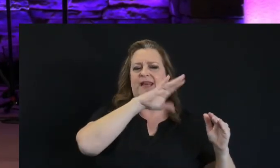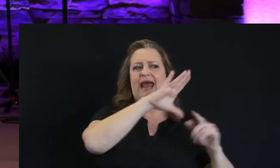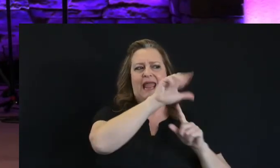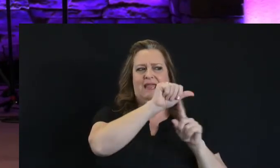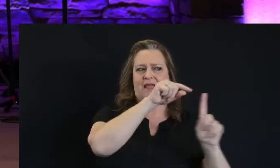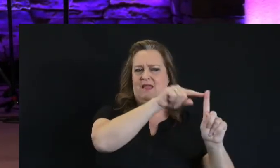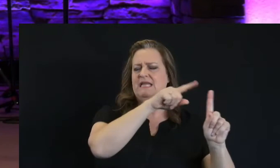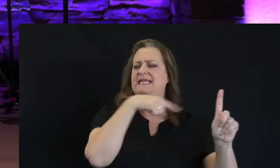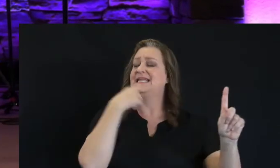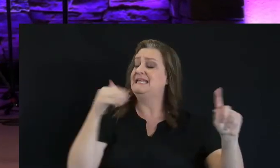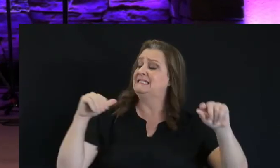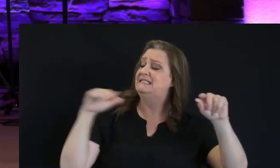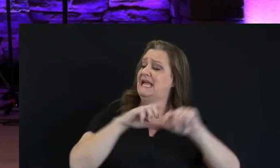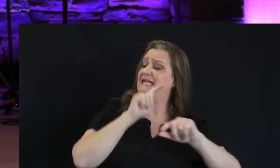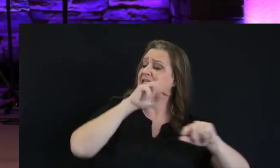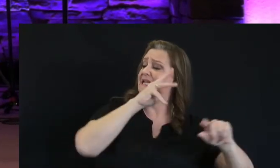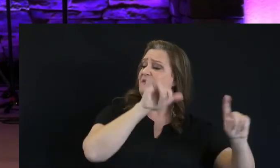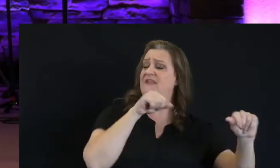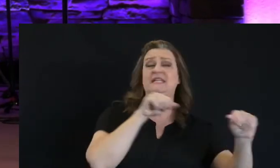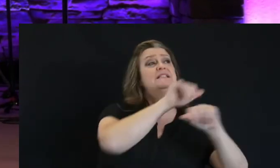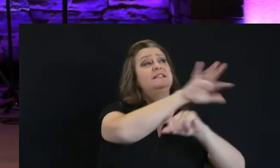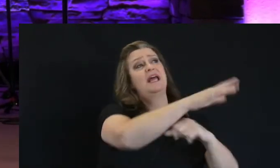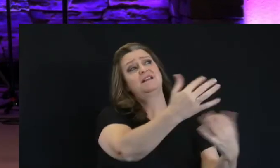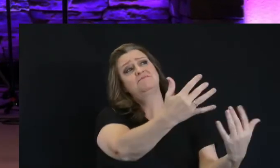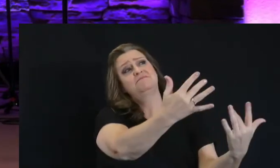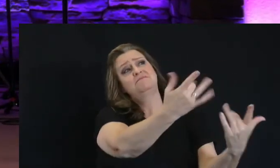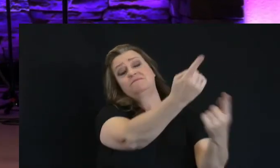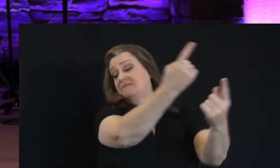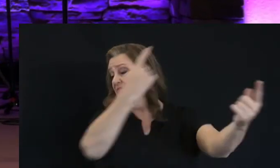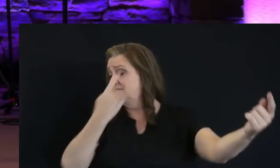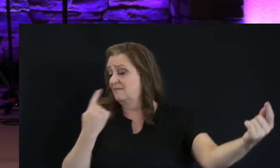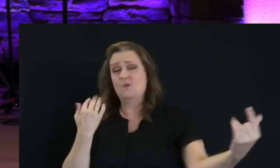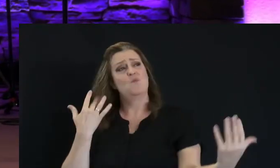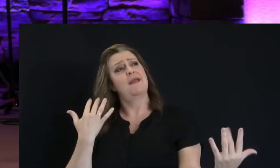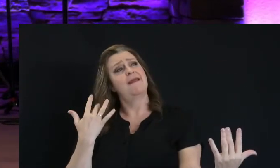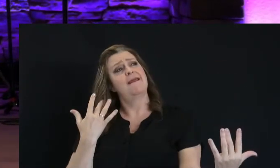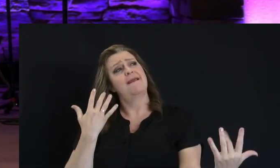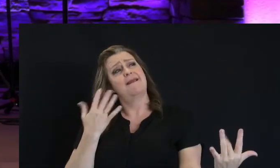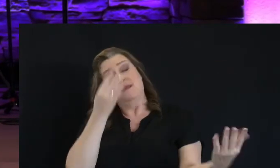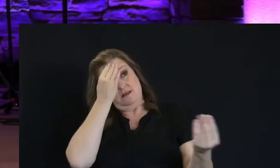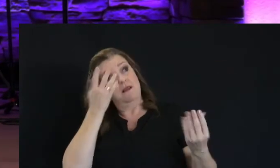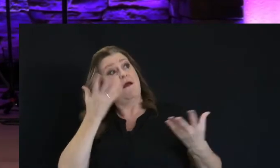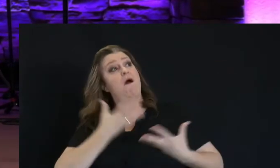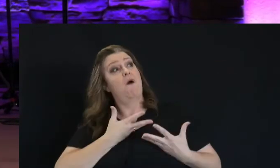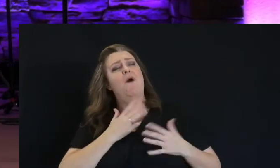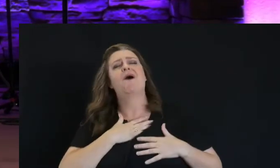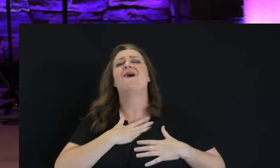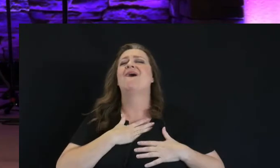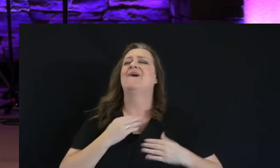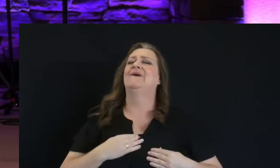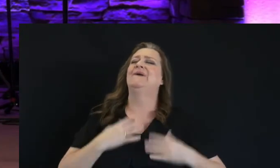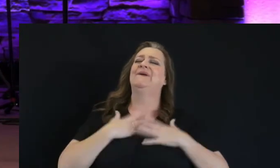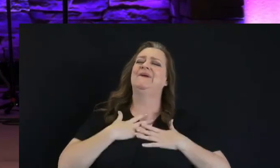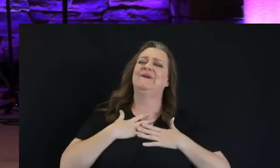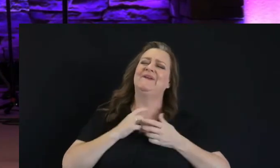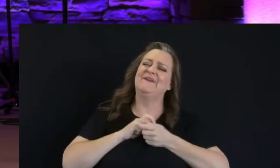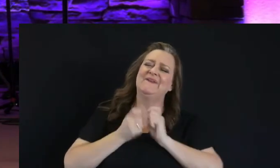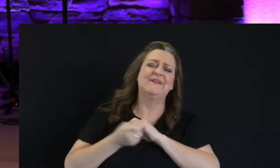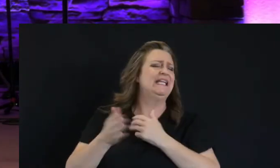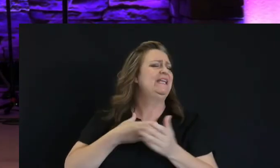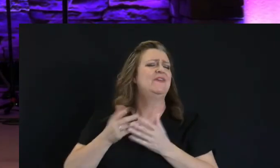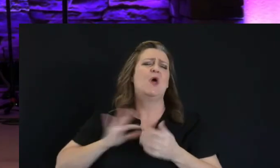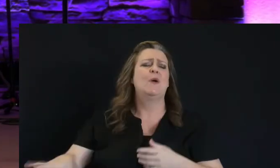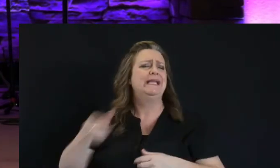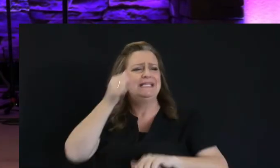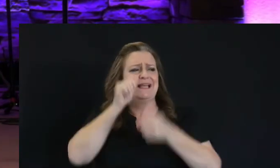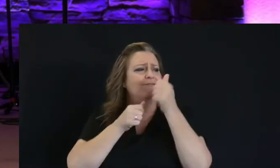sent Timothy, God, and patiently waited for that news, and when he got it, he was transformed despite what he was going through. God, may that be us.